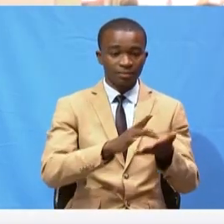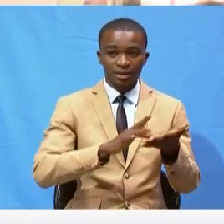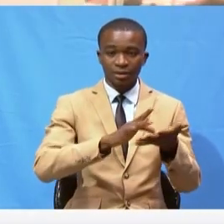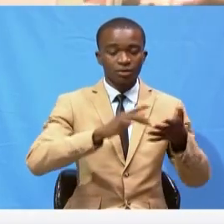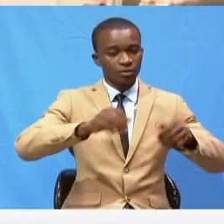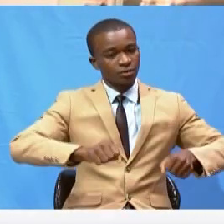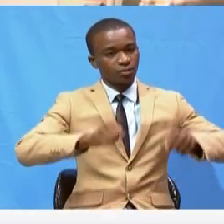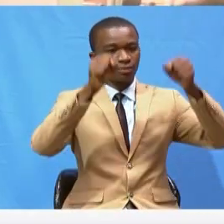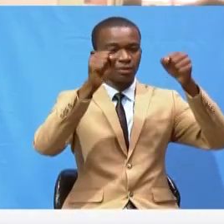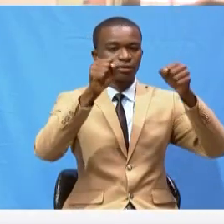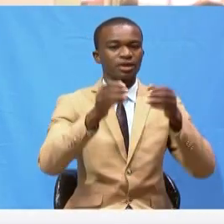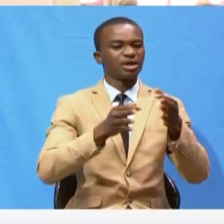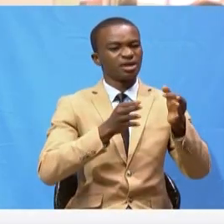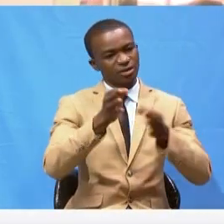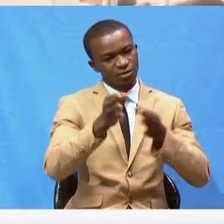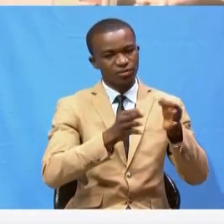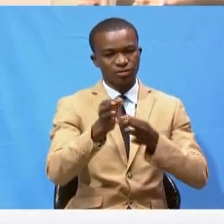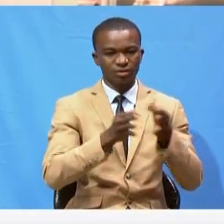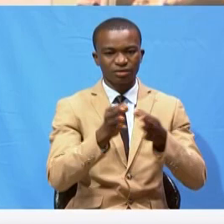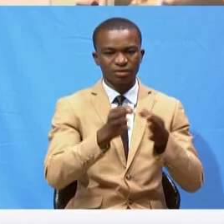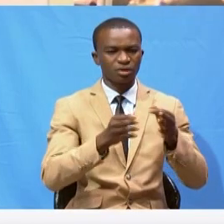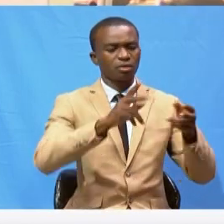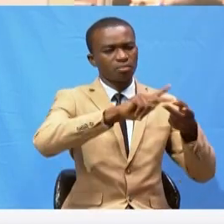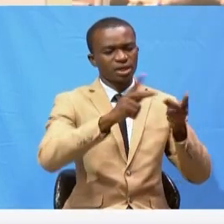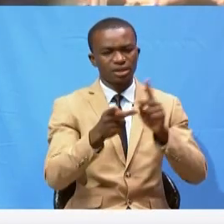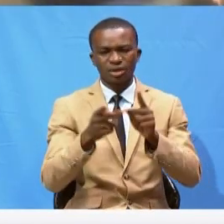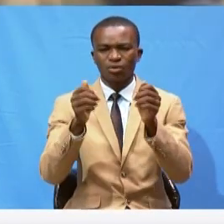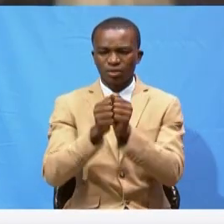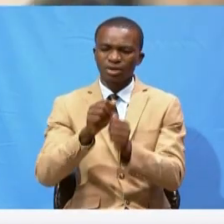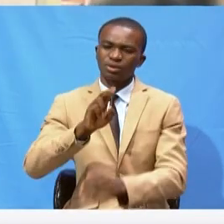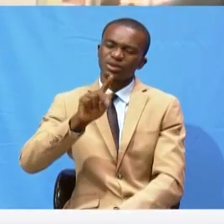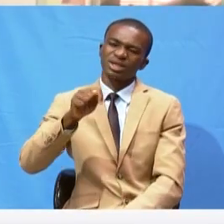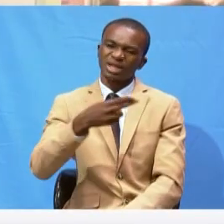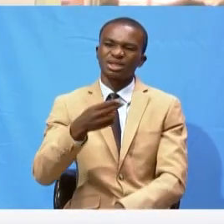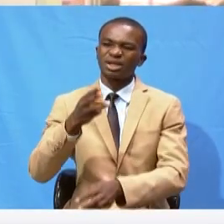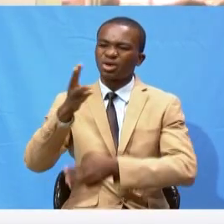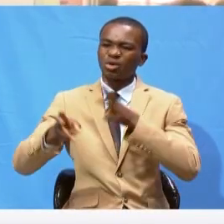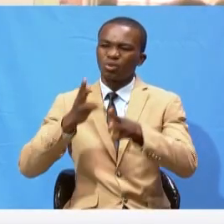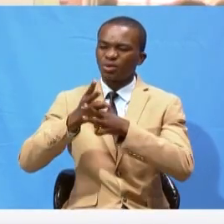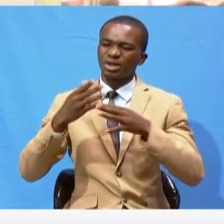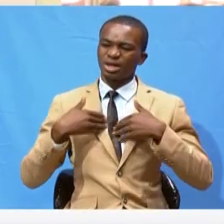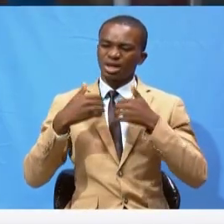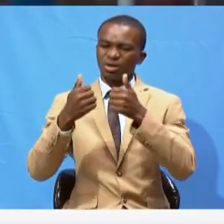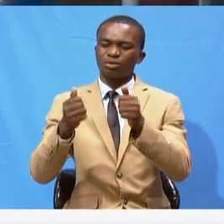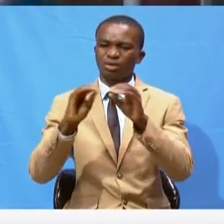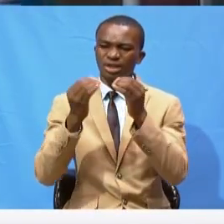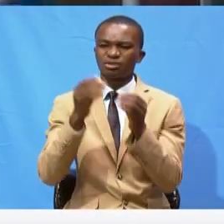Susan Musadabwe explains the importance of partnership with UTH and WHO in fighting cervical cancer in Zambia. We are